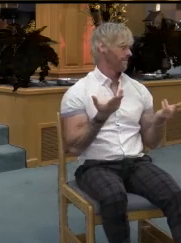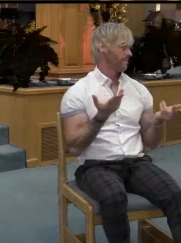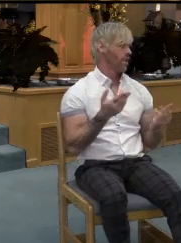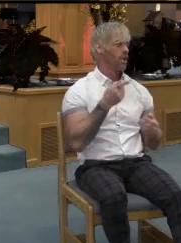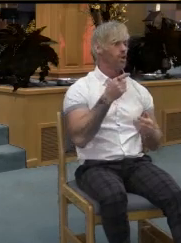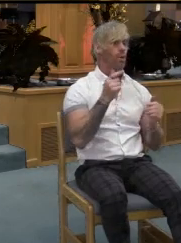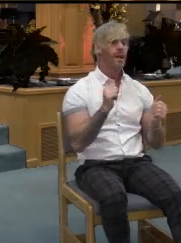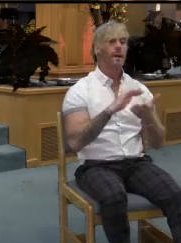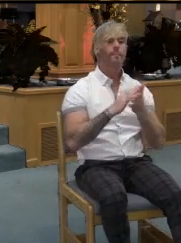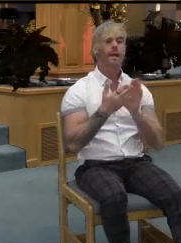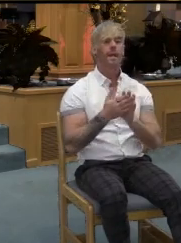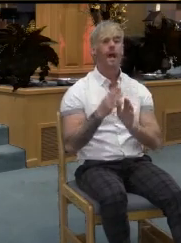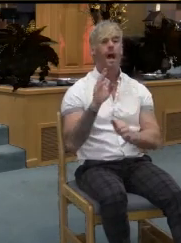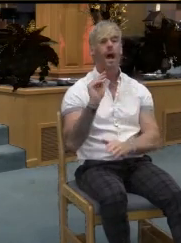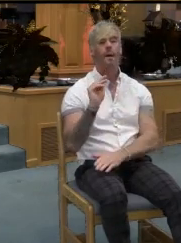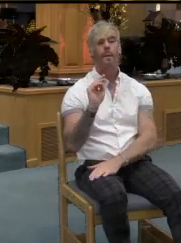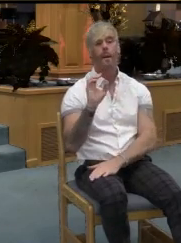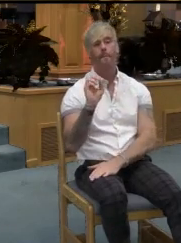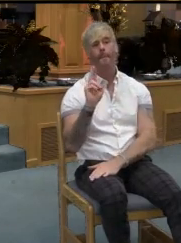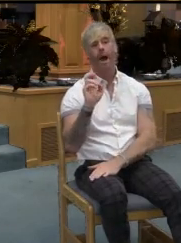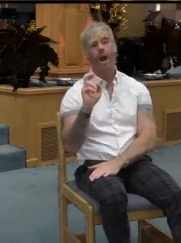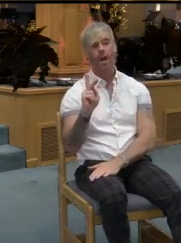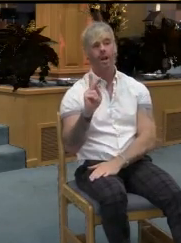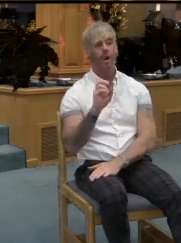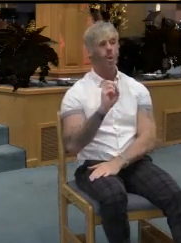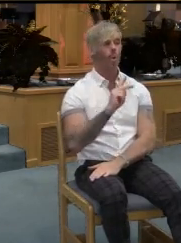can be Elon Musk.